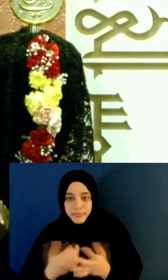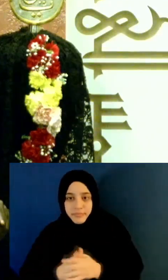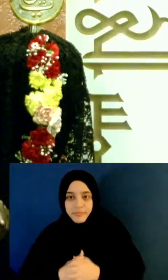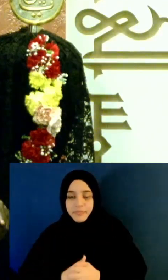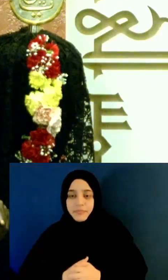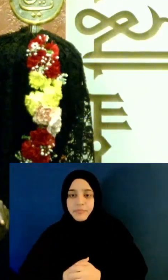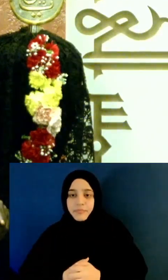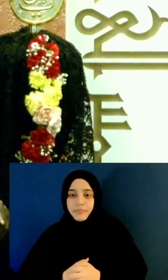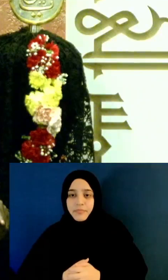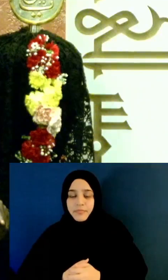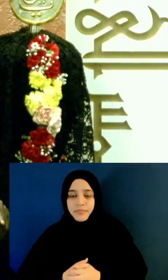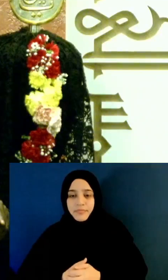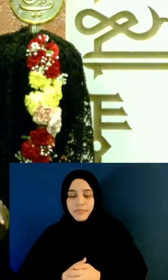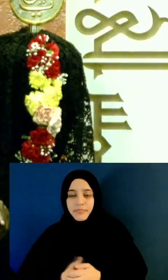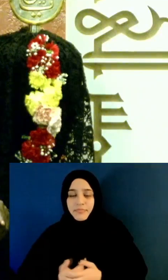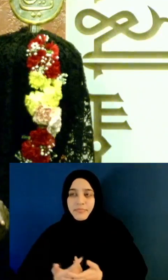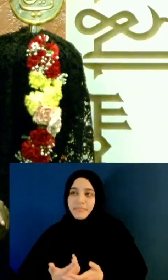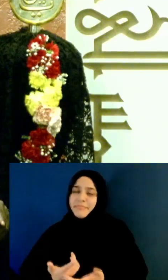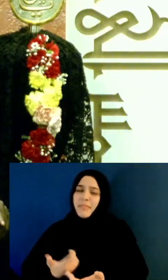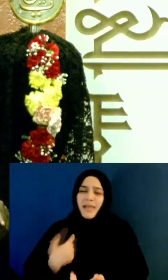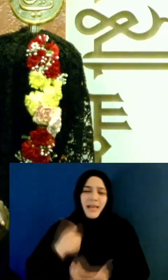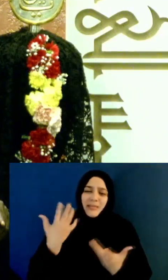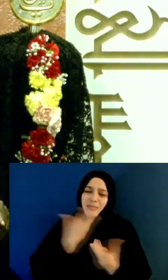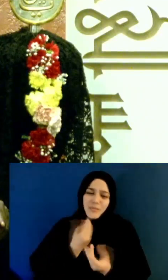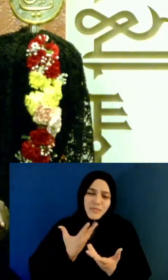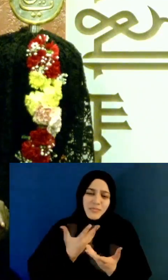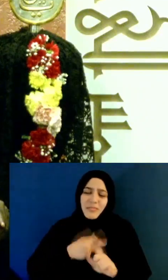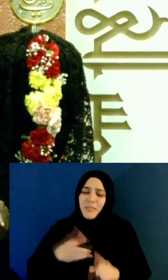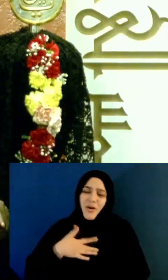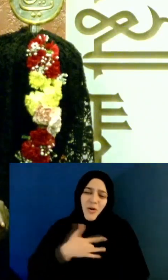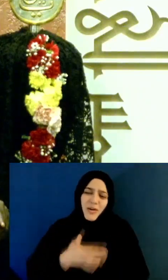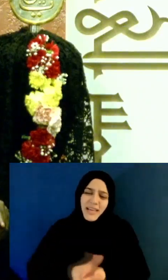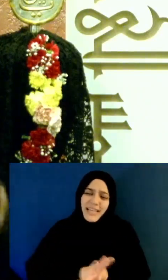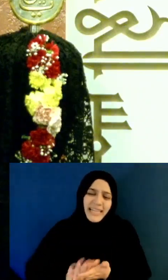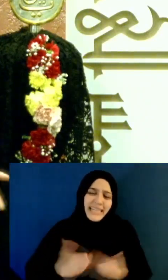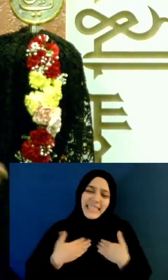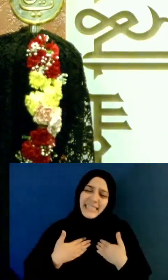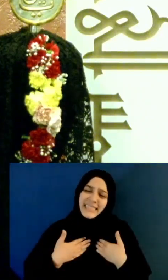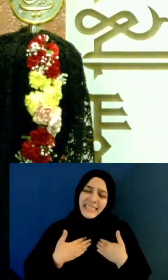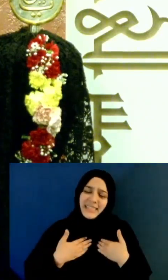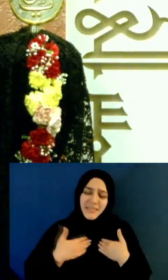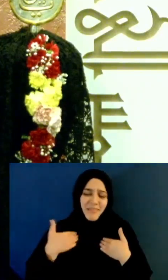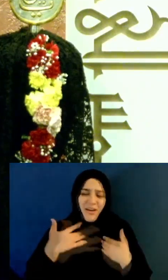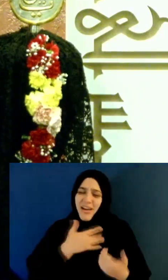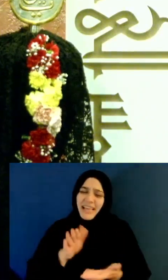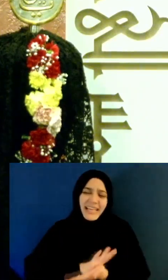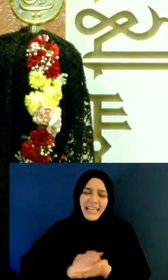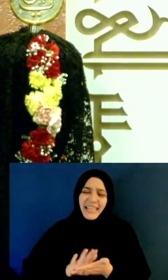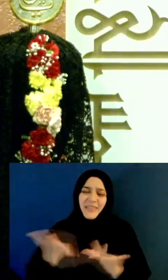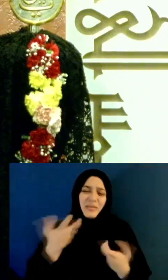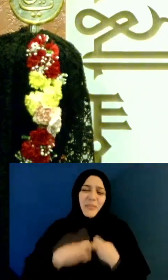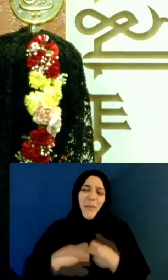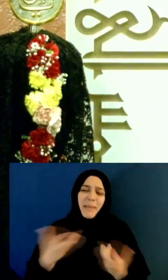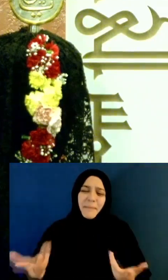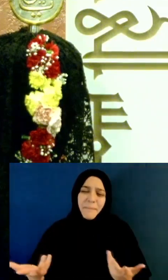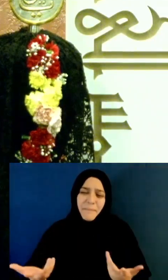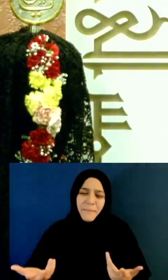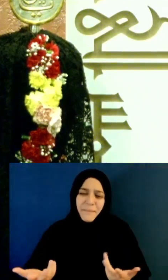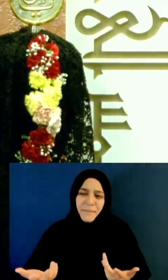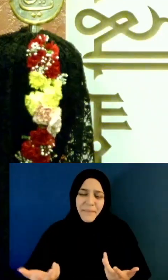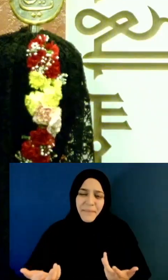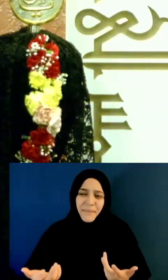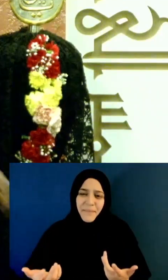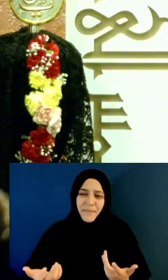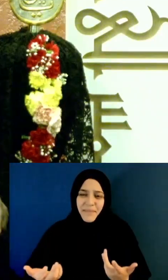And my heart is clean, Sheikh. My heart is clean. What's the problem? I just just want to